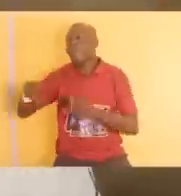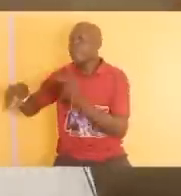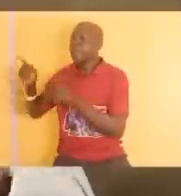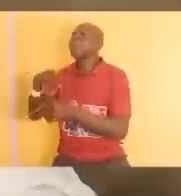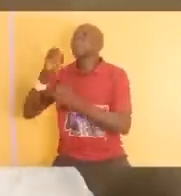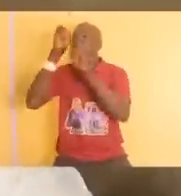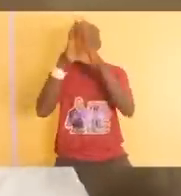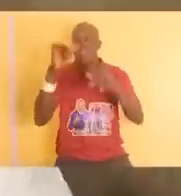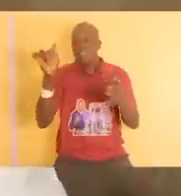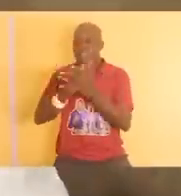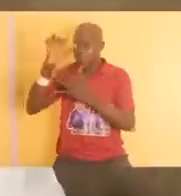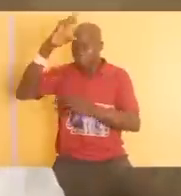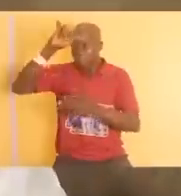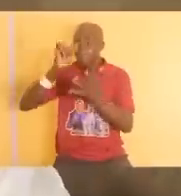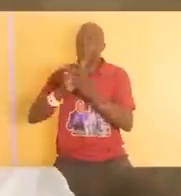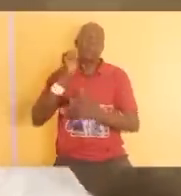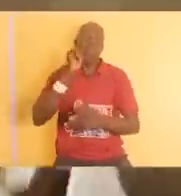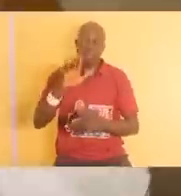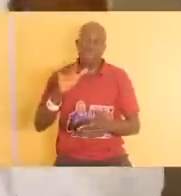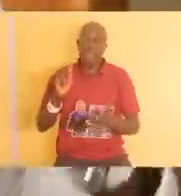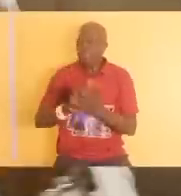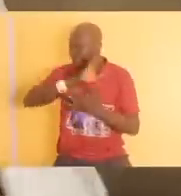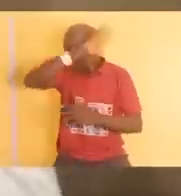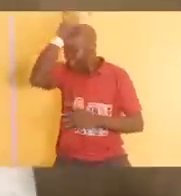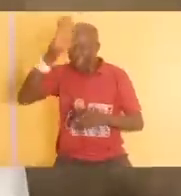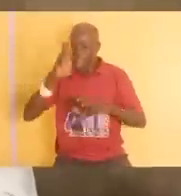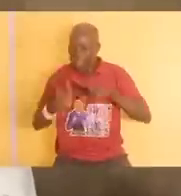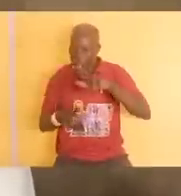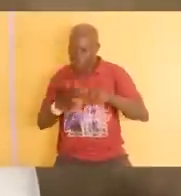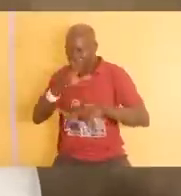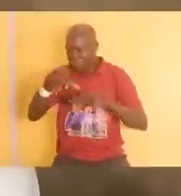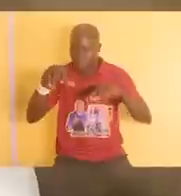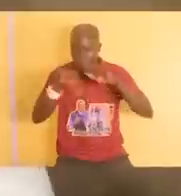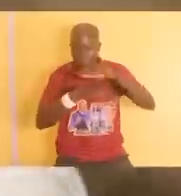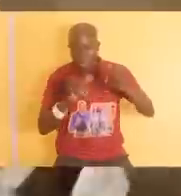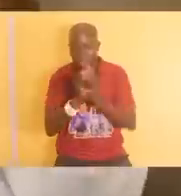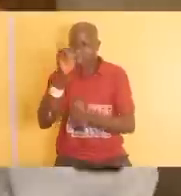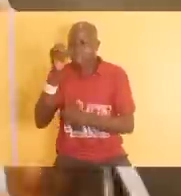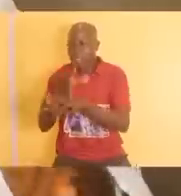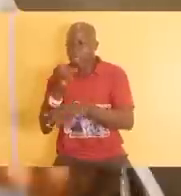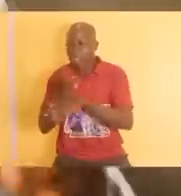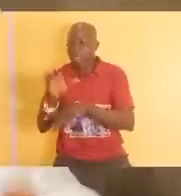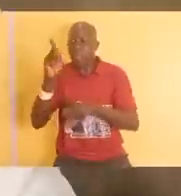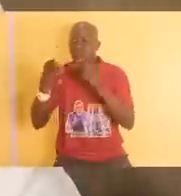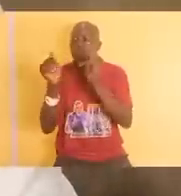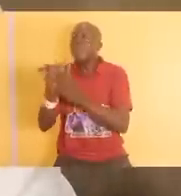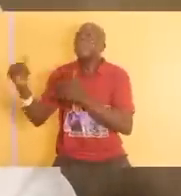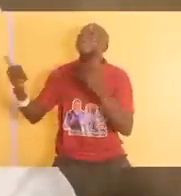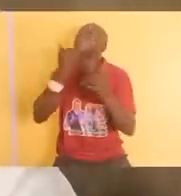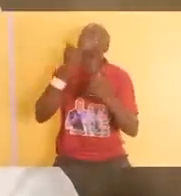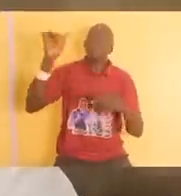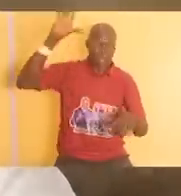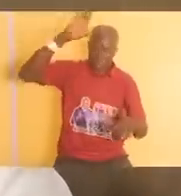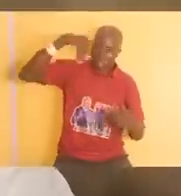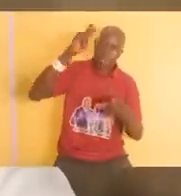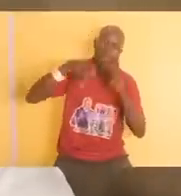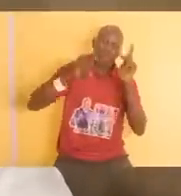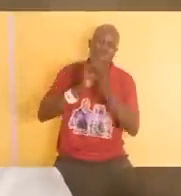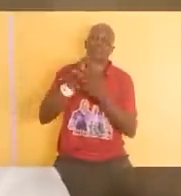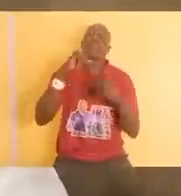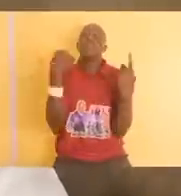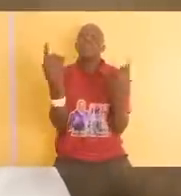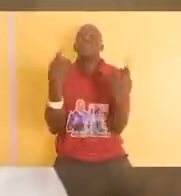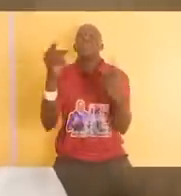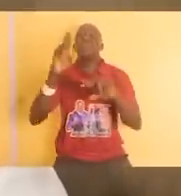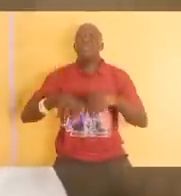conscience. Blessed is the man. And for the woman. He called name, that walk now in the castle of the wicked. That are not stand in the way of the sinner. And